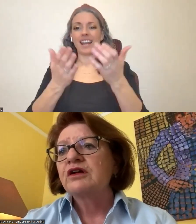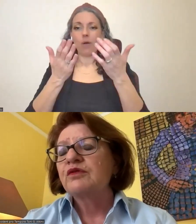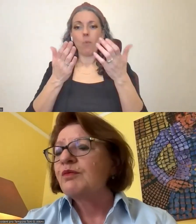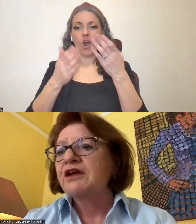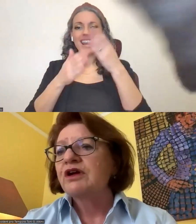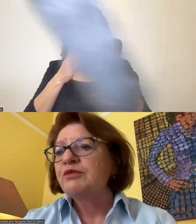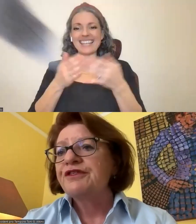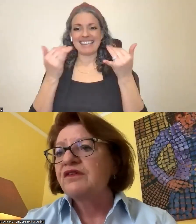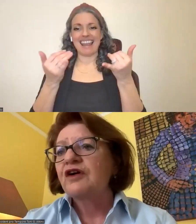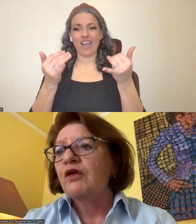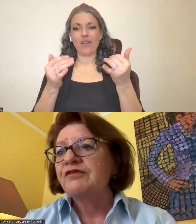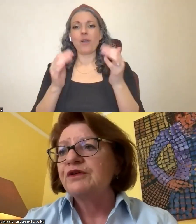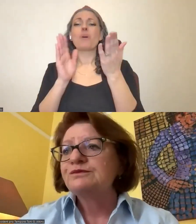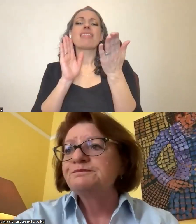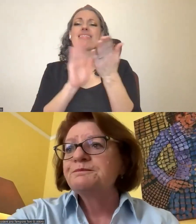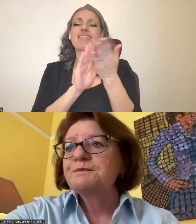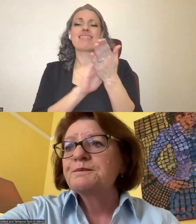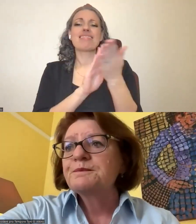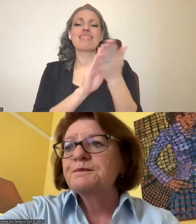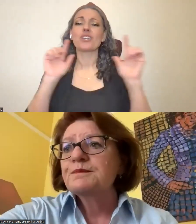I started with my incredible thanks to all of you.